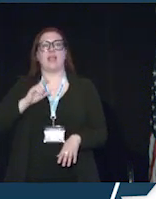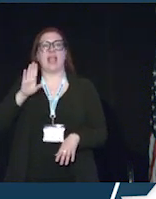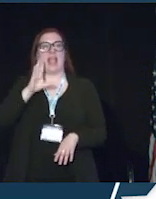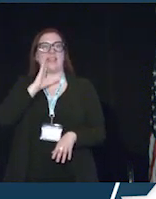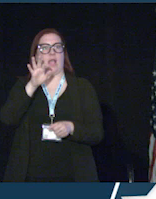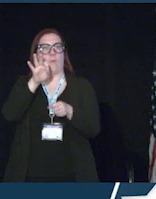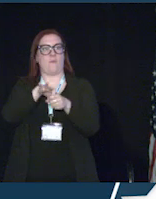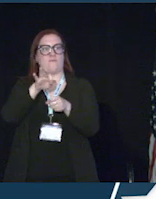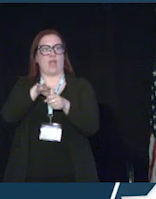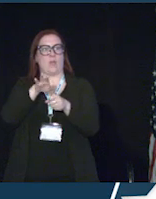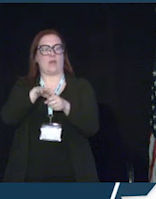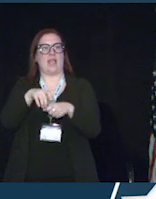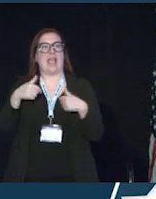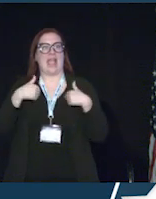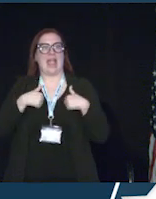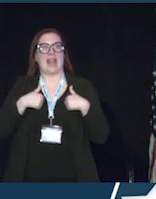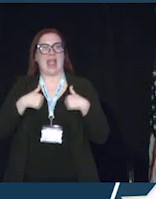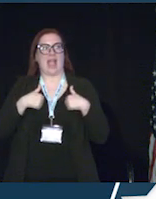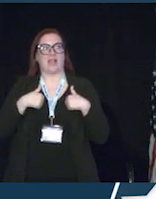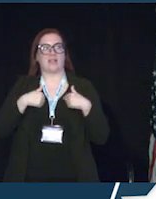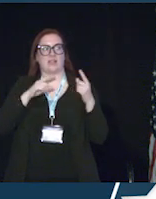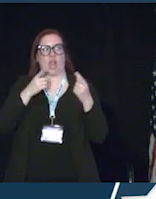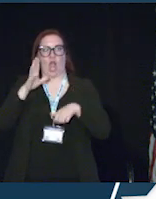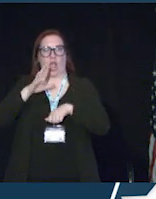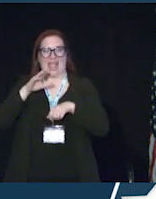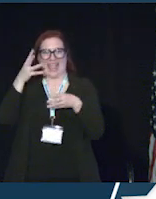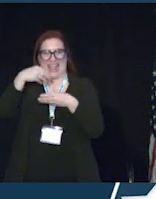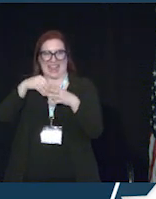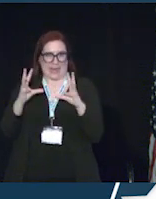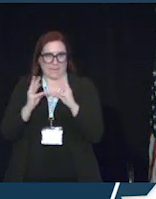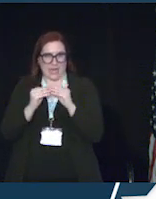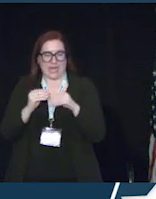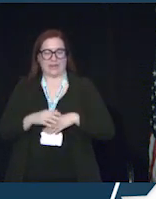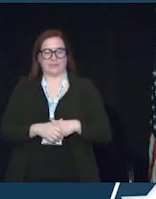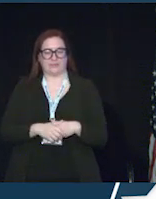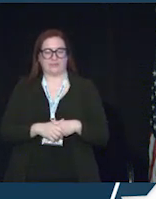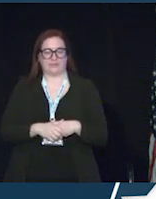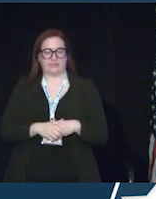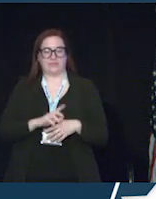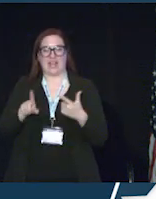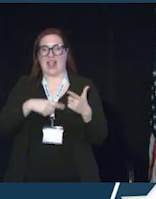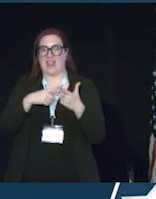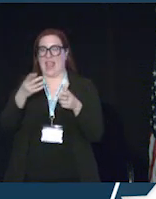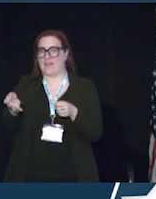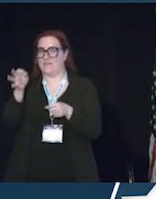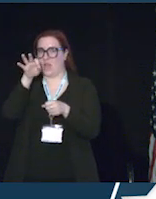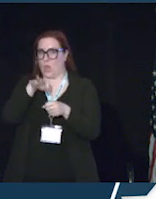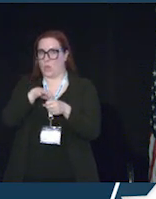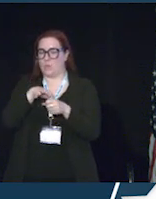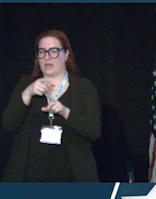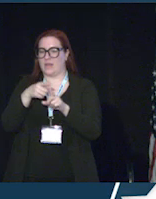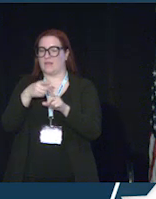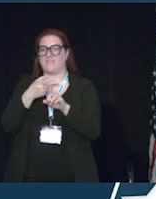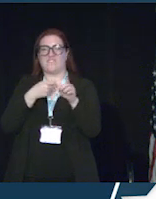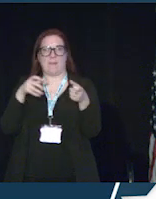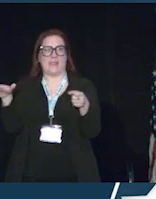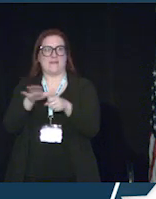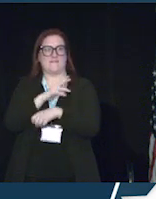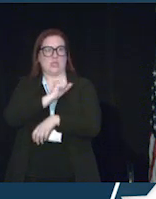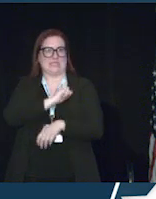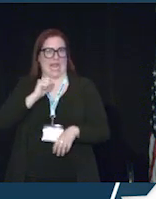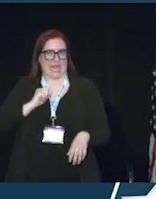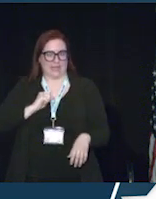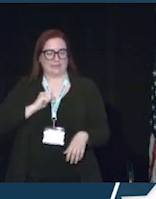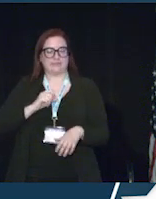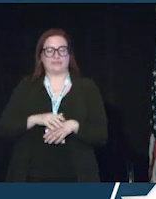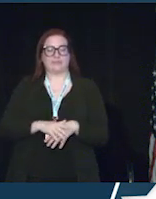voted on and passed out of committee, to then be voted on by the full Senate. Once